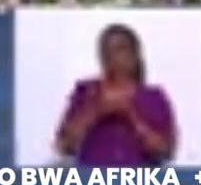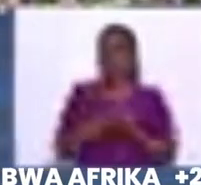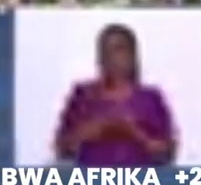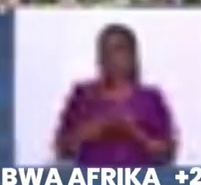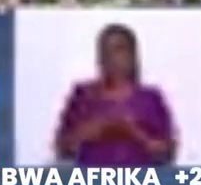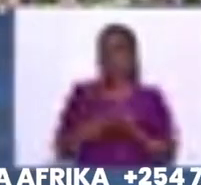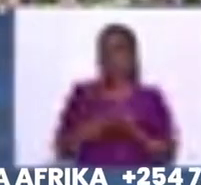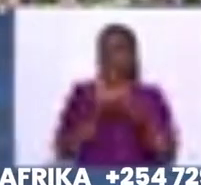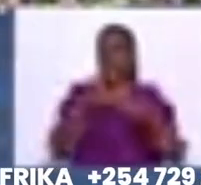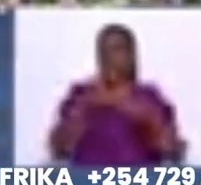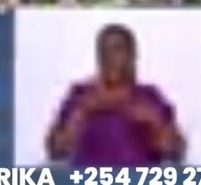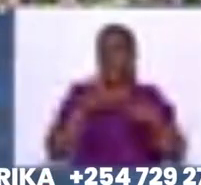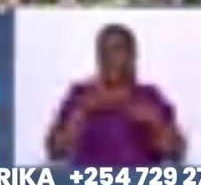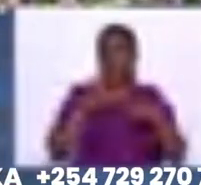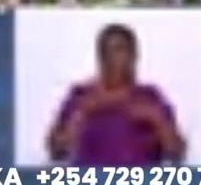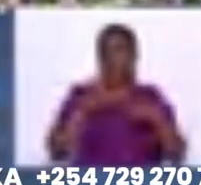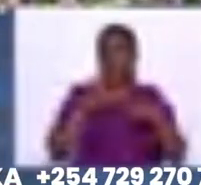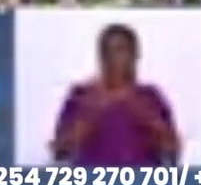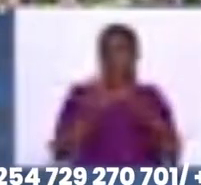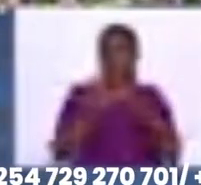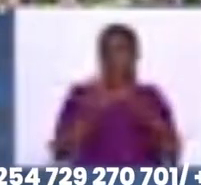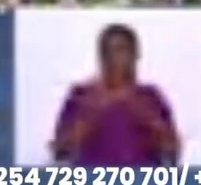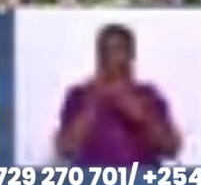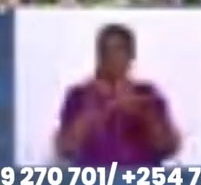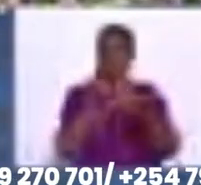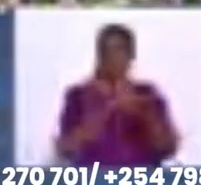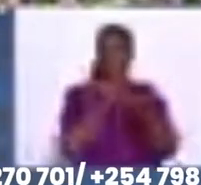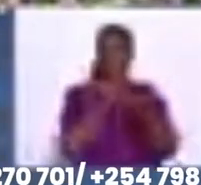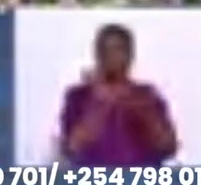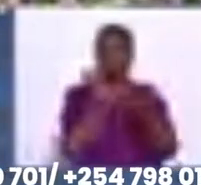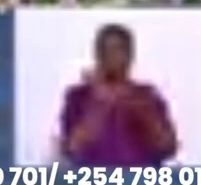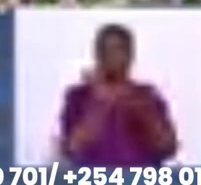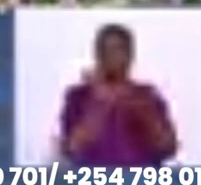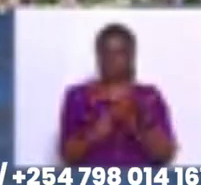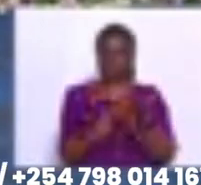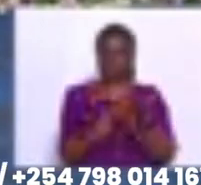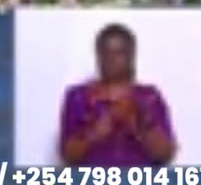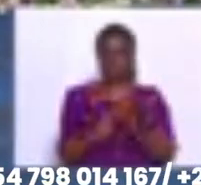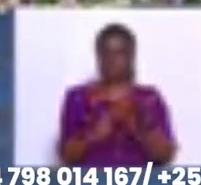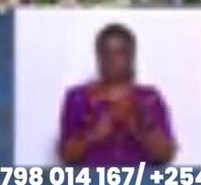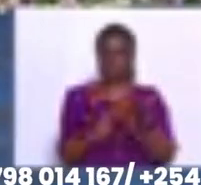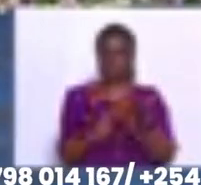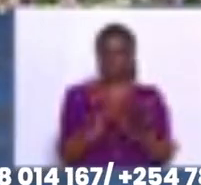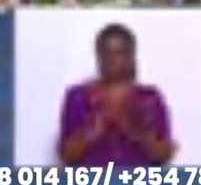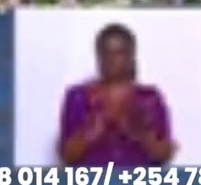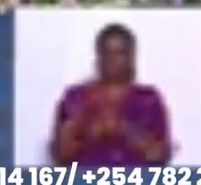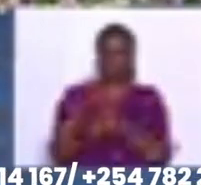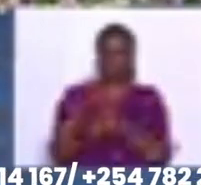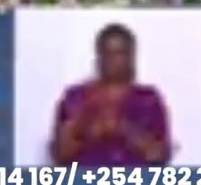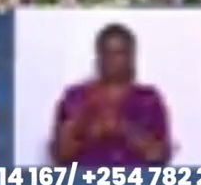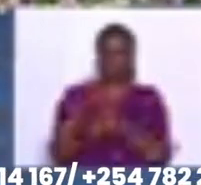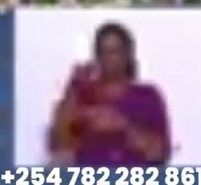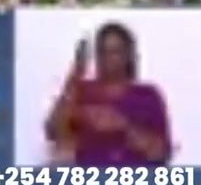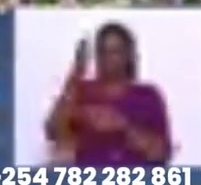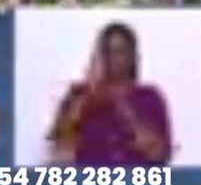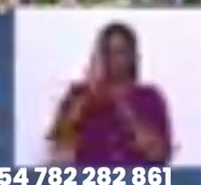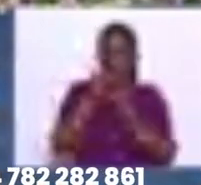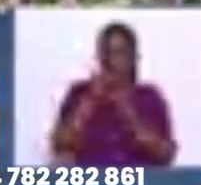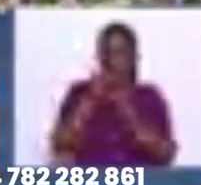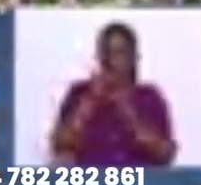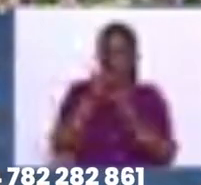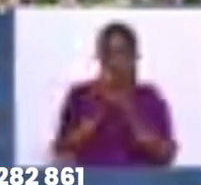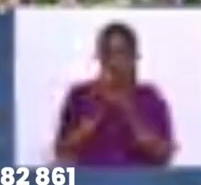I get this a lot. And I do want you to understand me. God answers prayer, doesn't he? He can